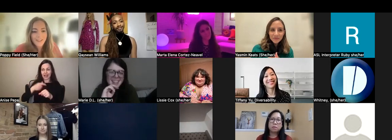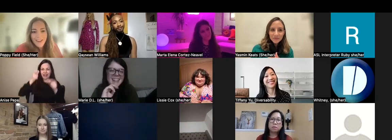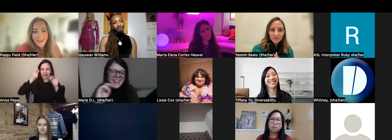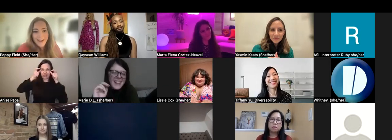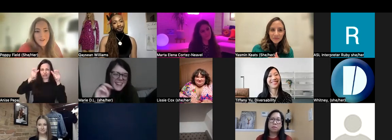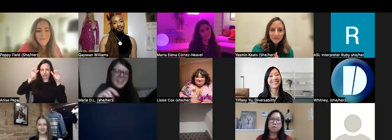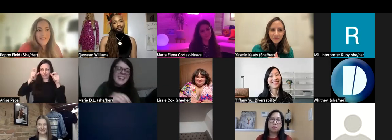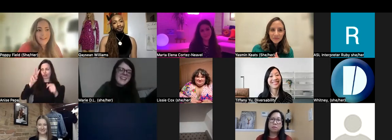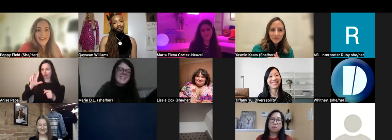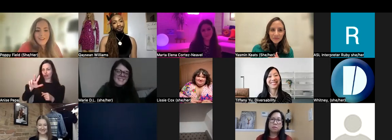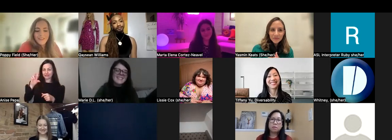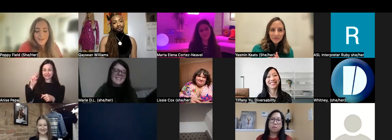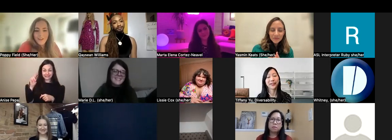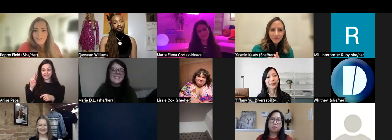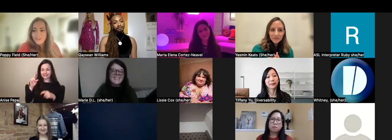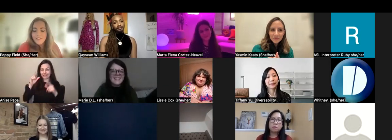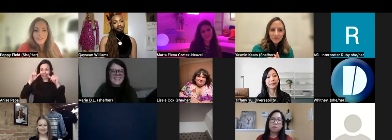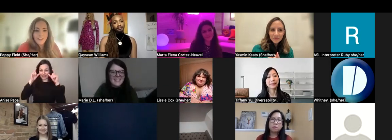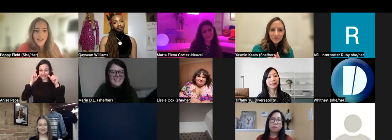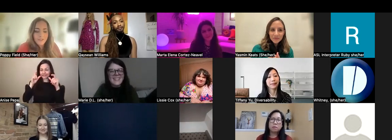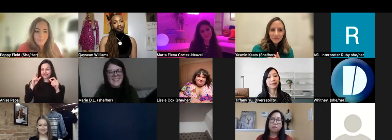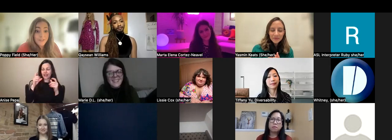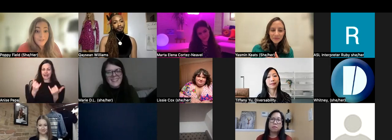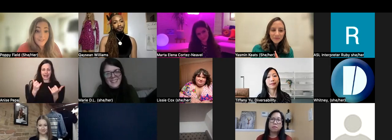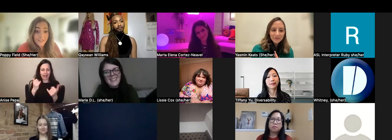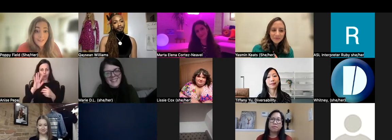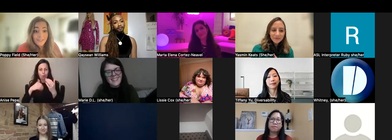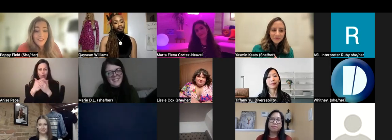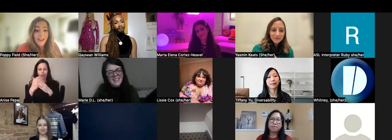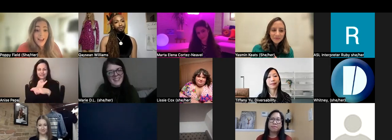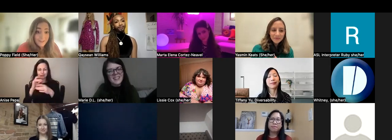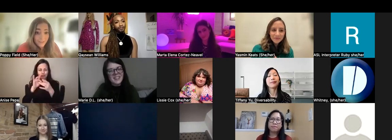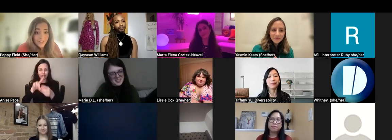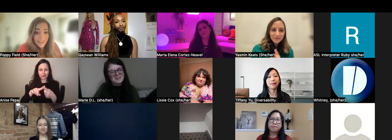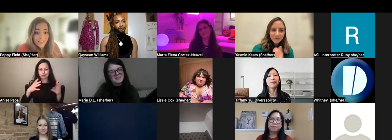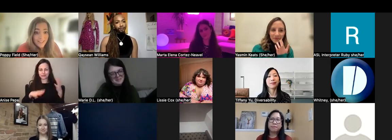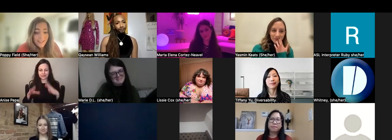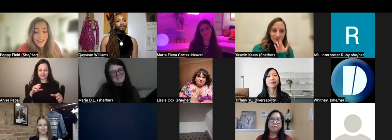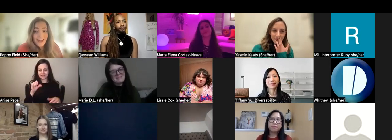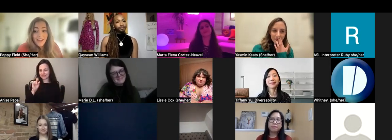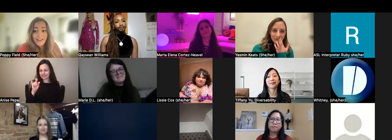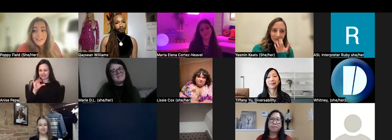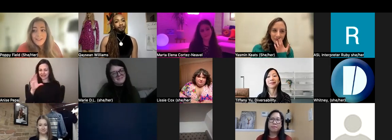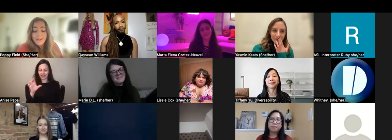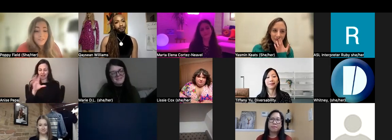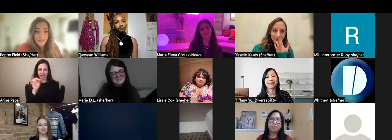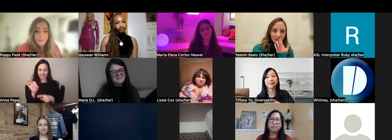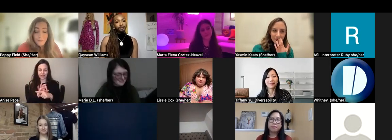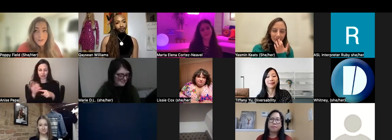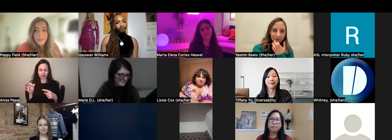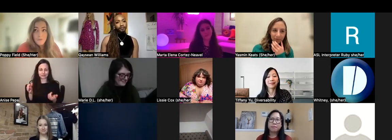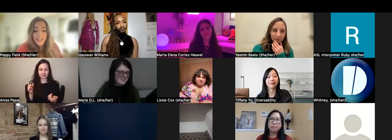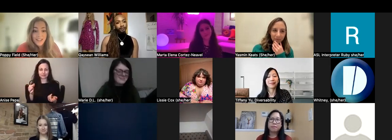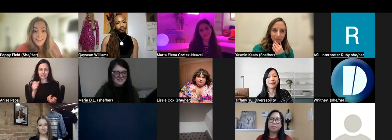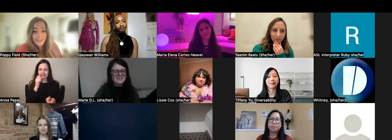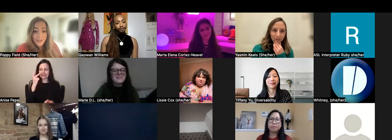photos. And now it's a whole industry, and it's based around style and functionality. And it's not seen